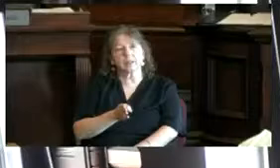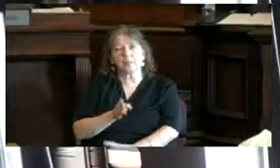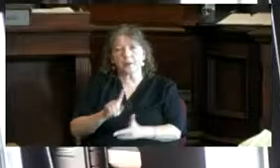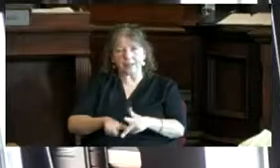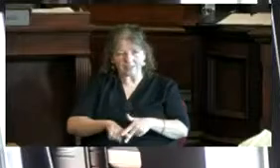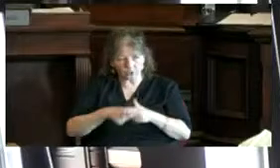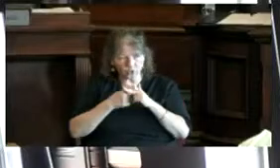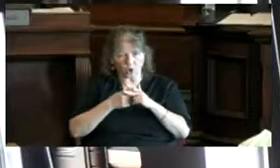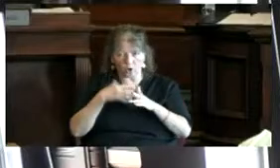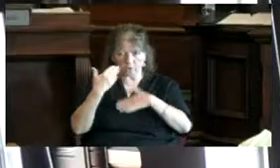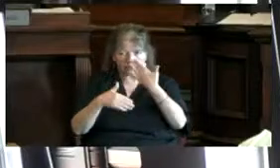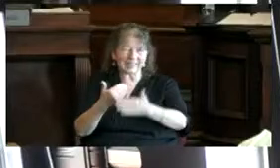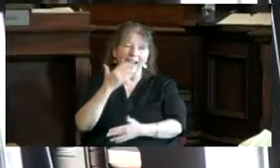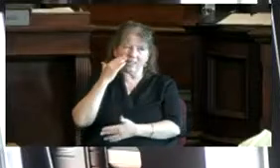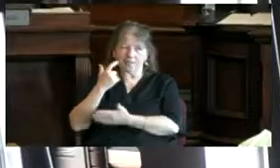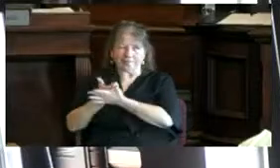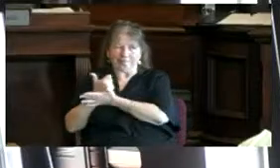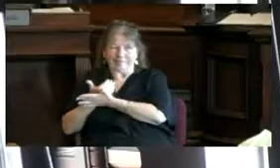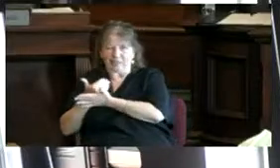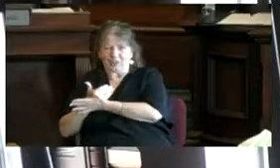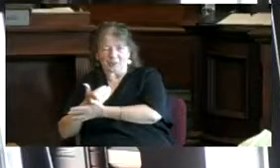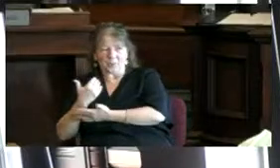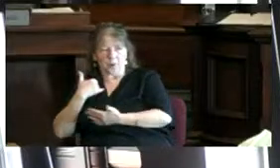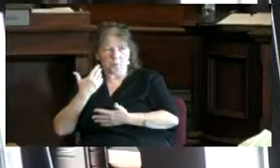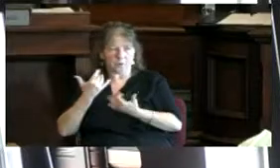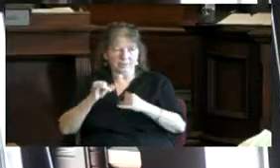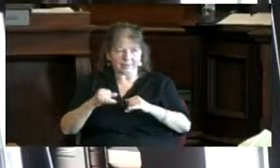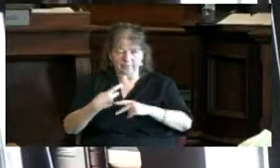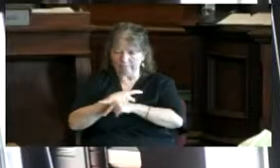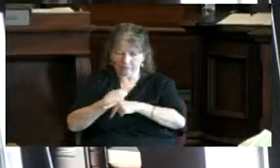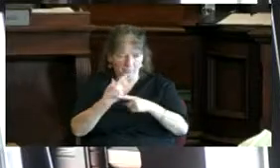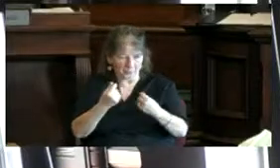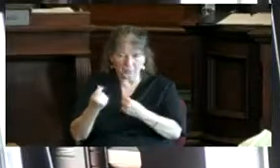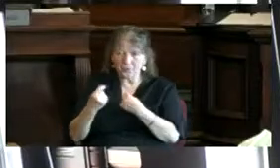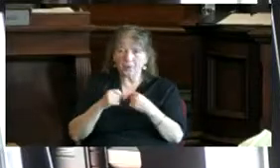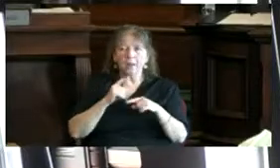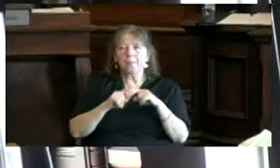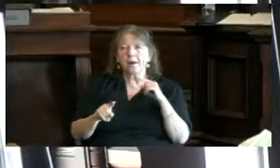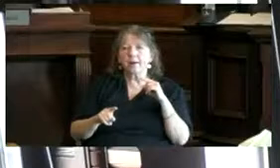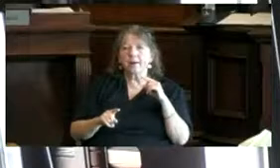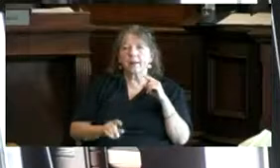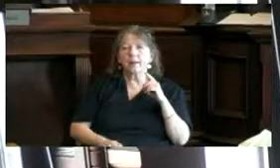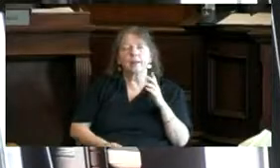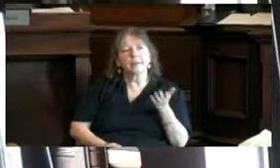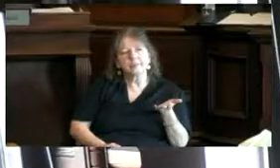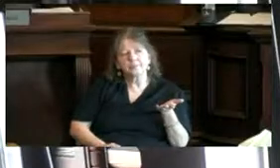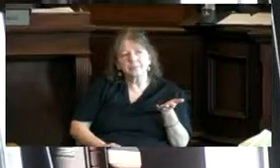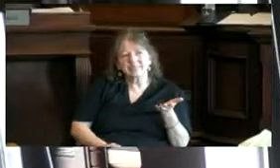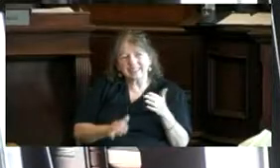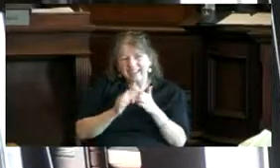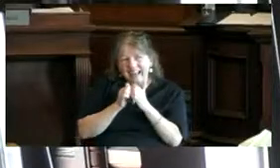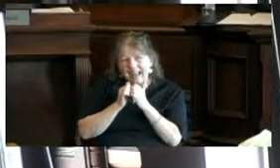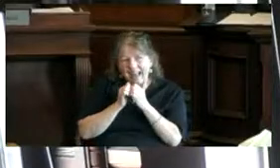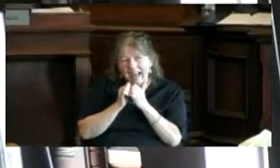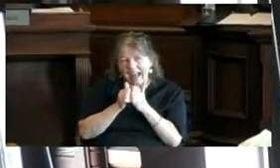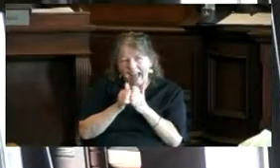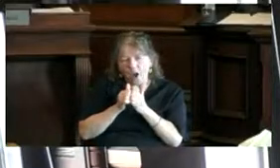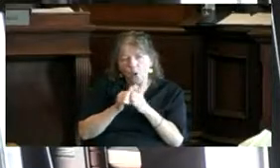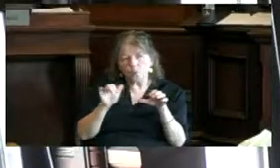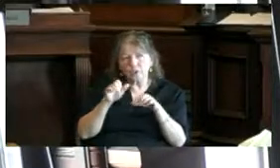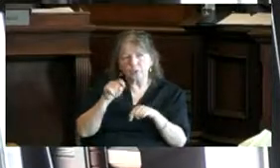that this is all fresh and new, and we're probably still figuring those things out, but how will this be rolled out in terms